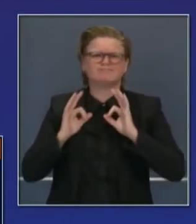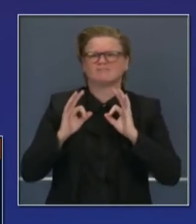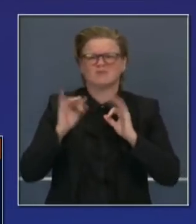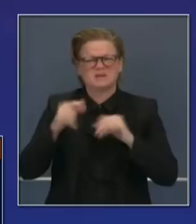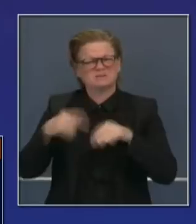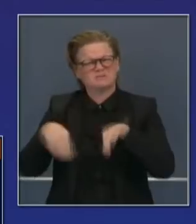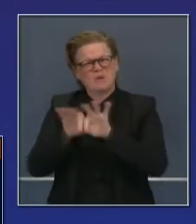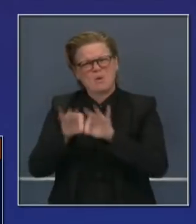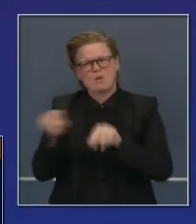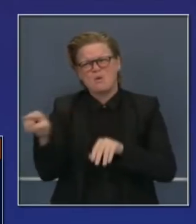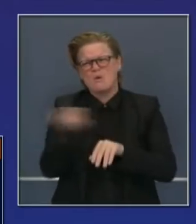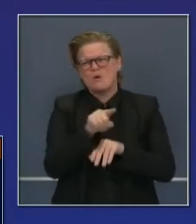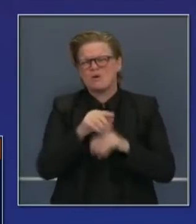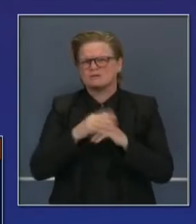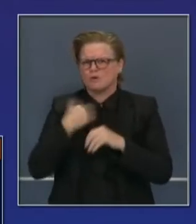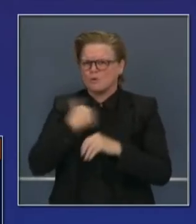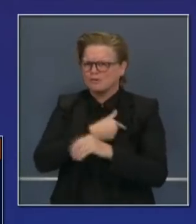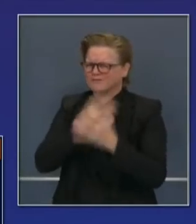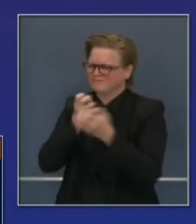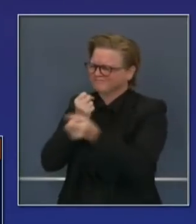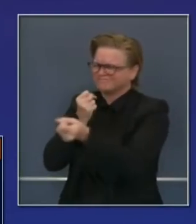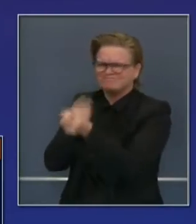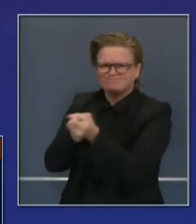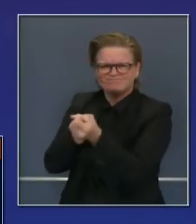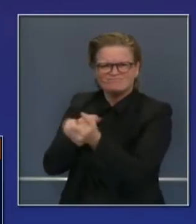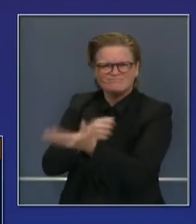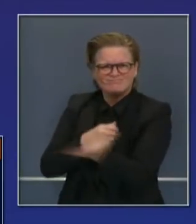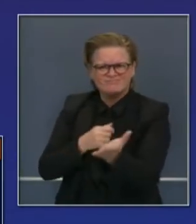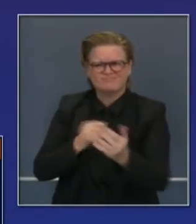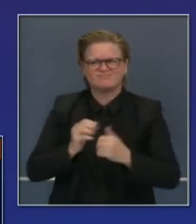critical support as well. Again, go to the